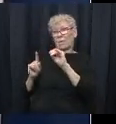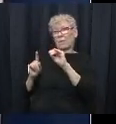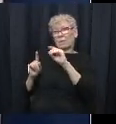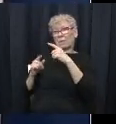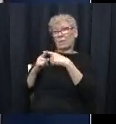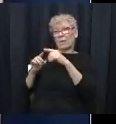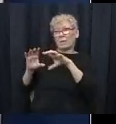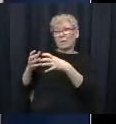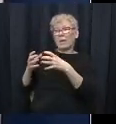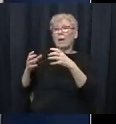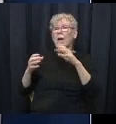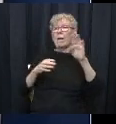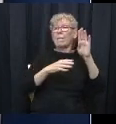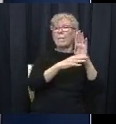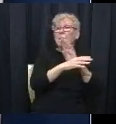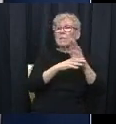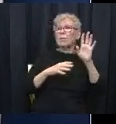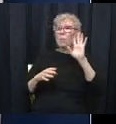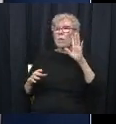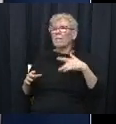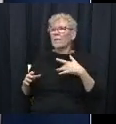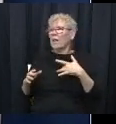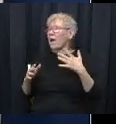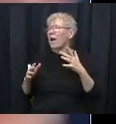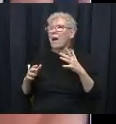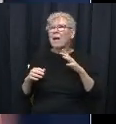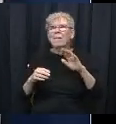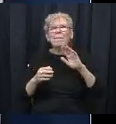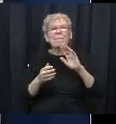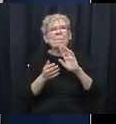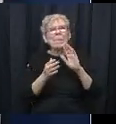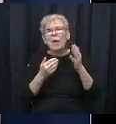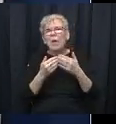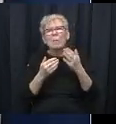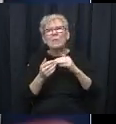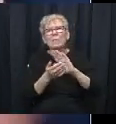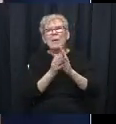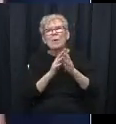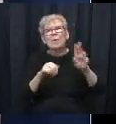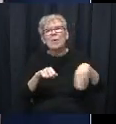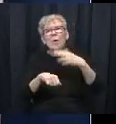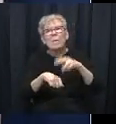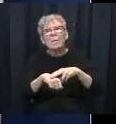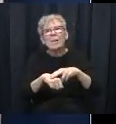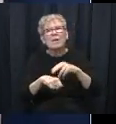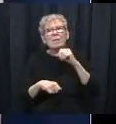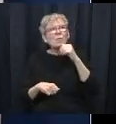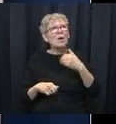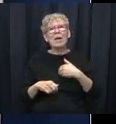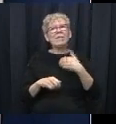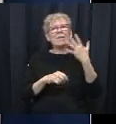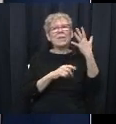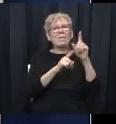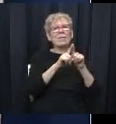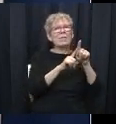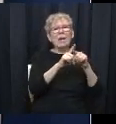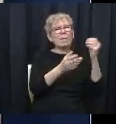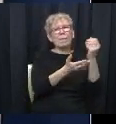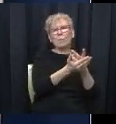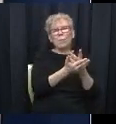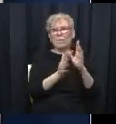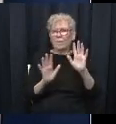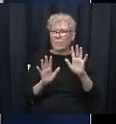gone through the 5-star program. It also means that if, God forbid, the situation reverses, they will not have